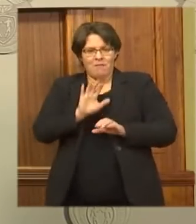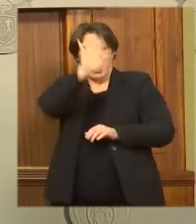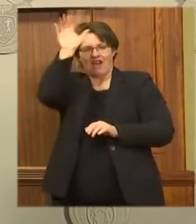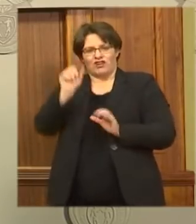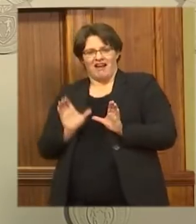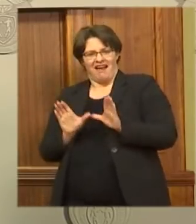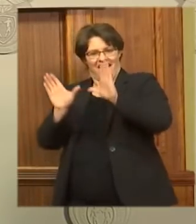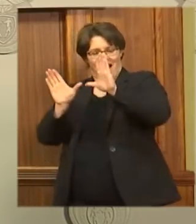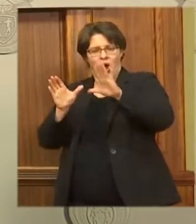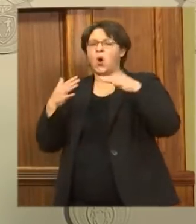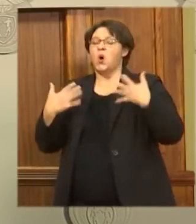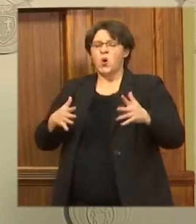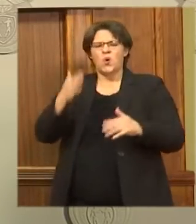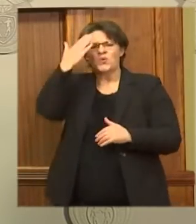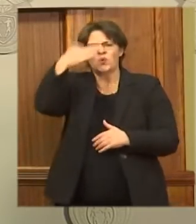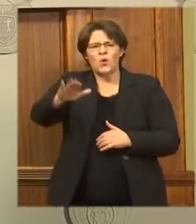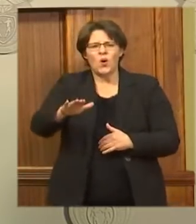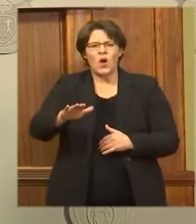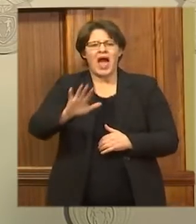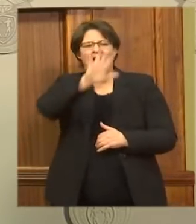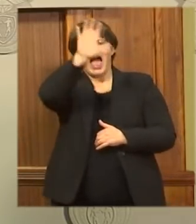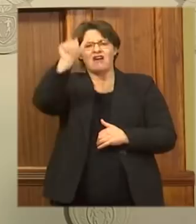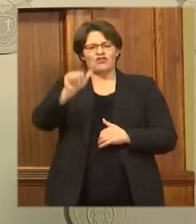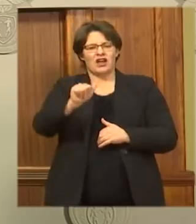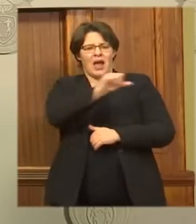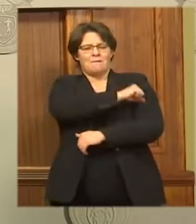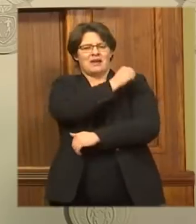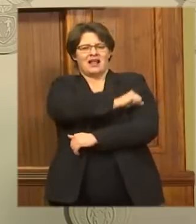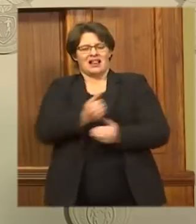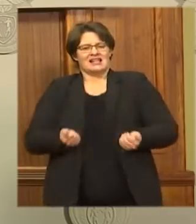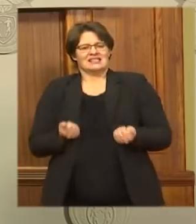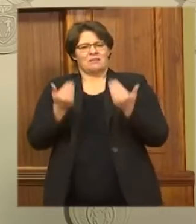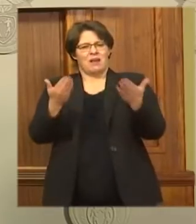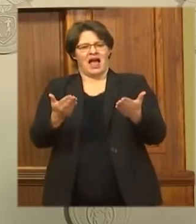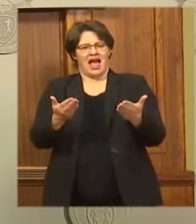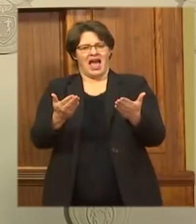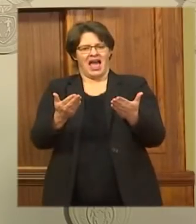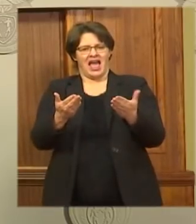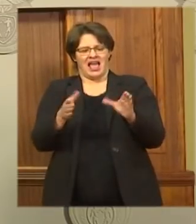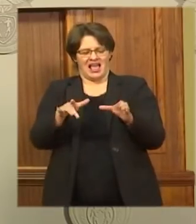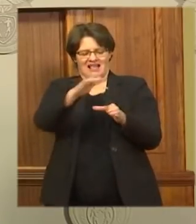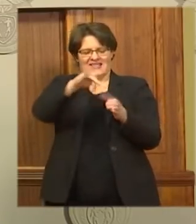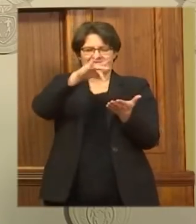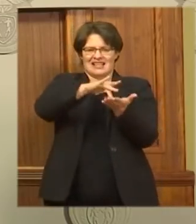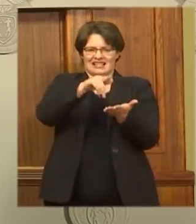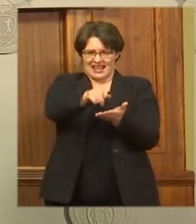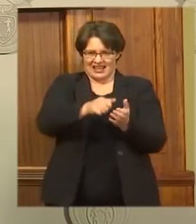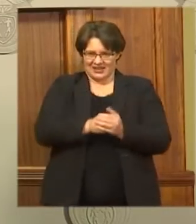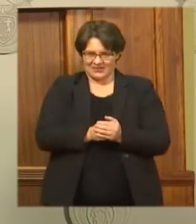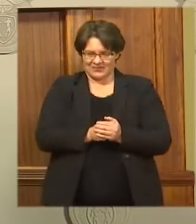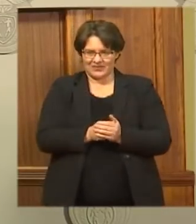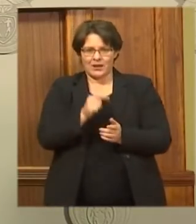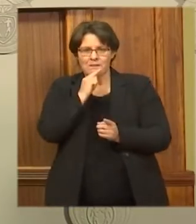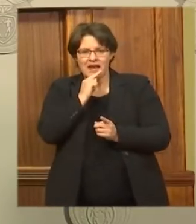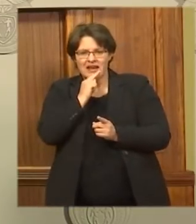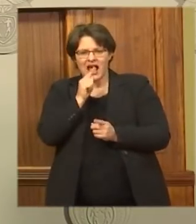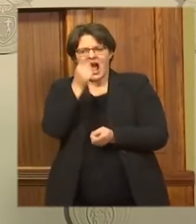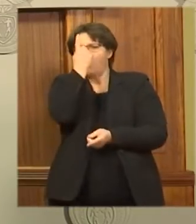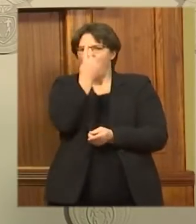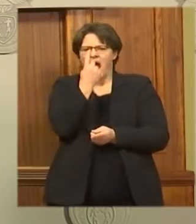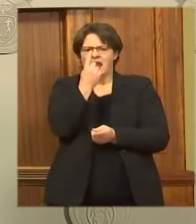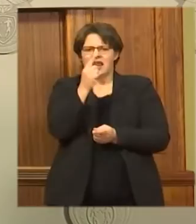the groundbreaking Africa Medical Supplies Portal. This is a single continental